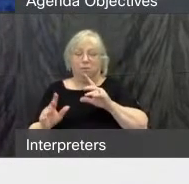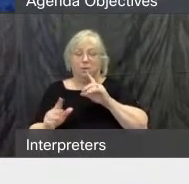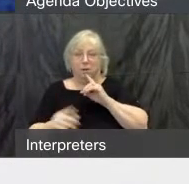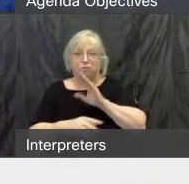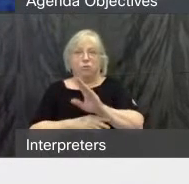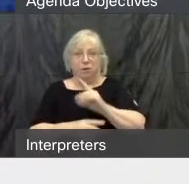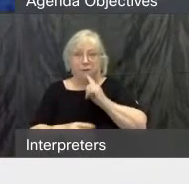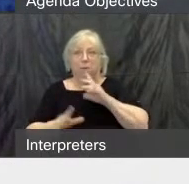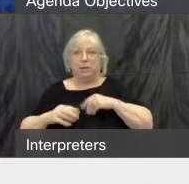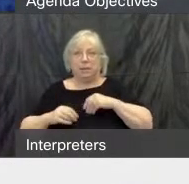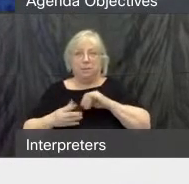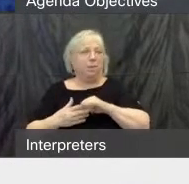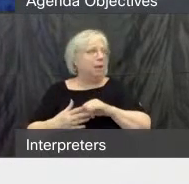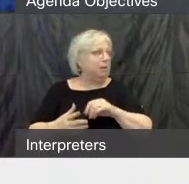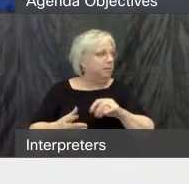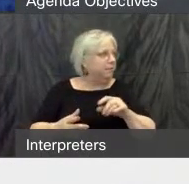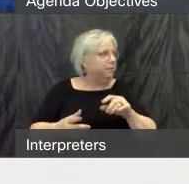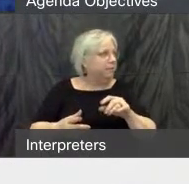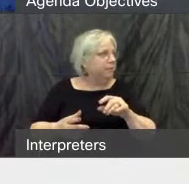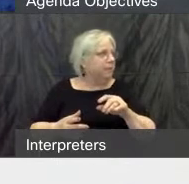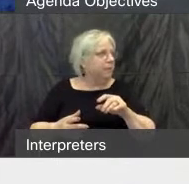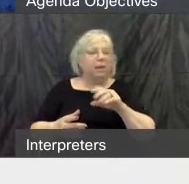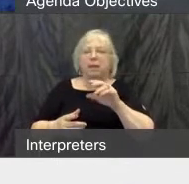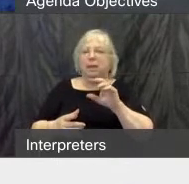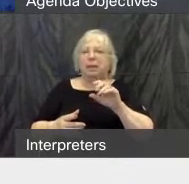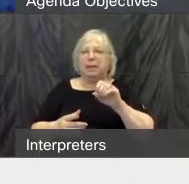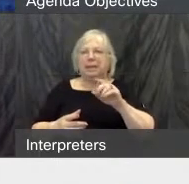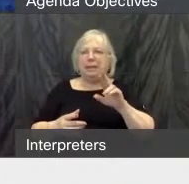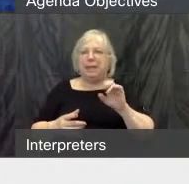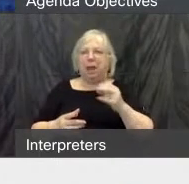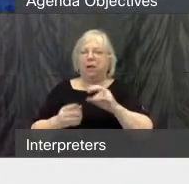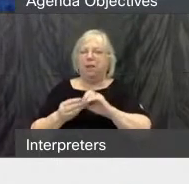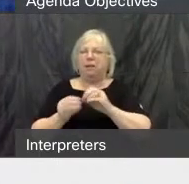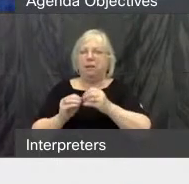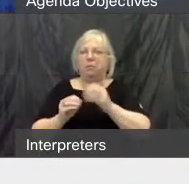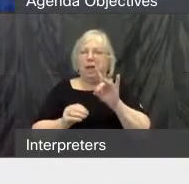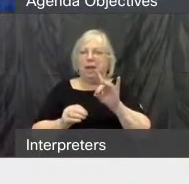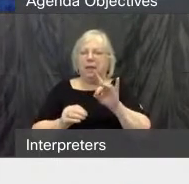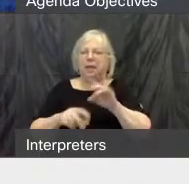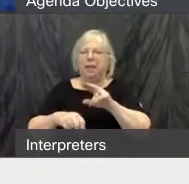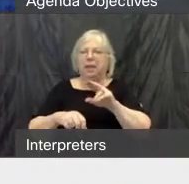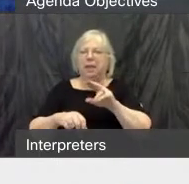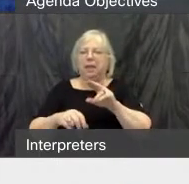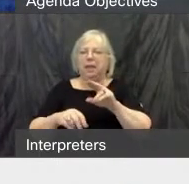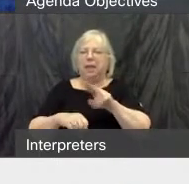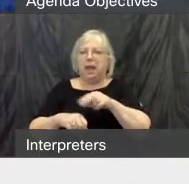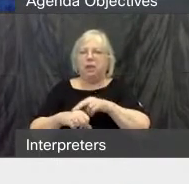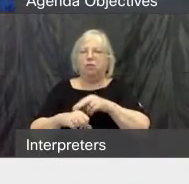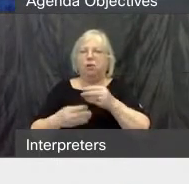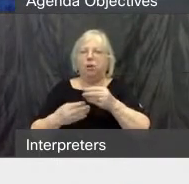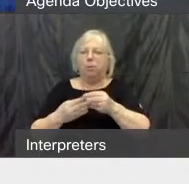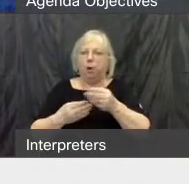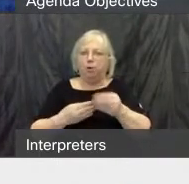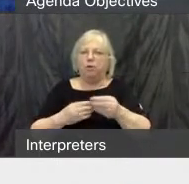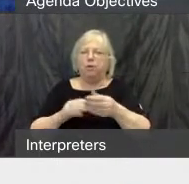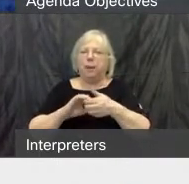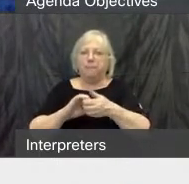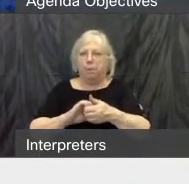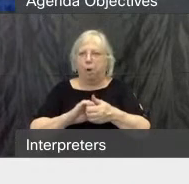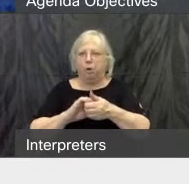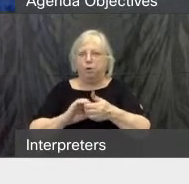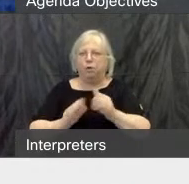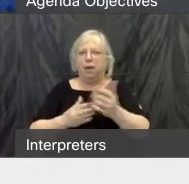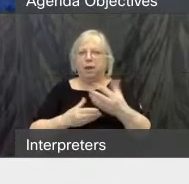you. Director Wright, I just wanted to add, it's item 8, the national purchasing partners, that includes